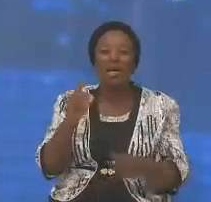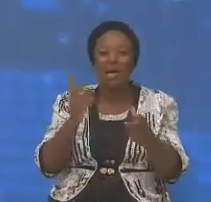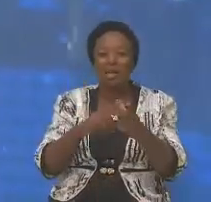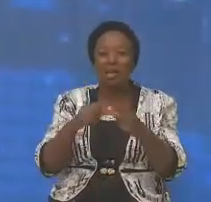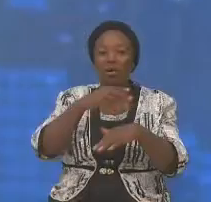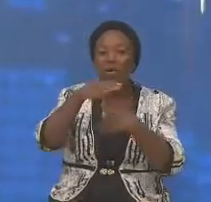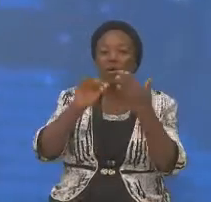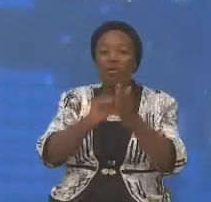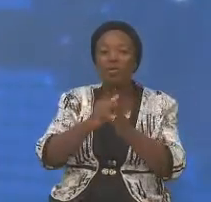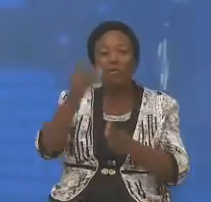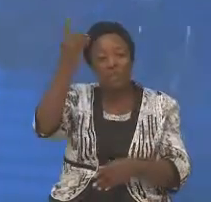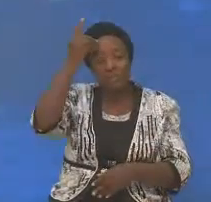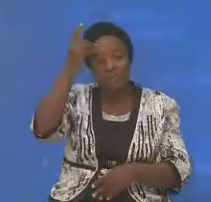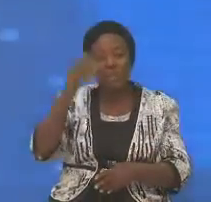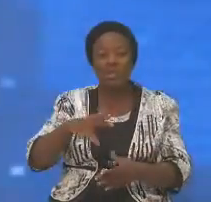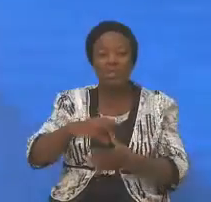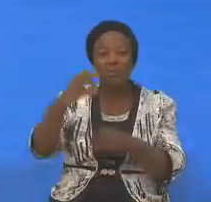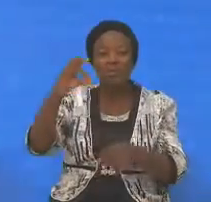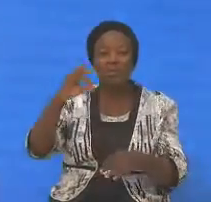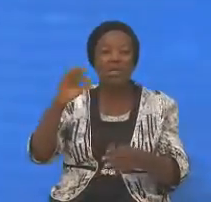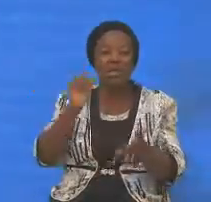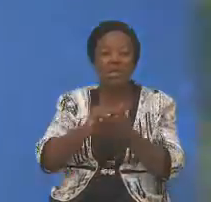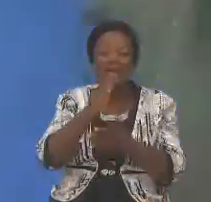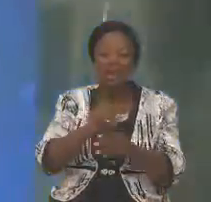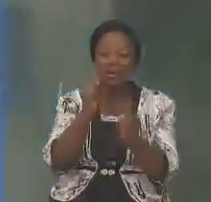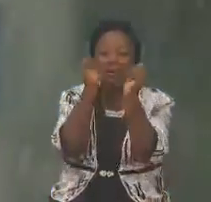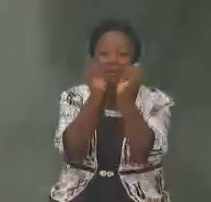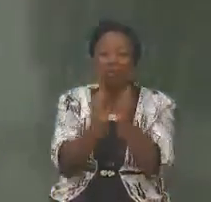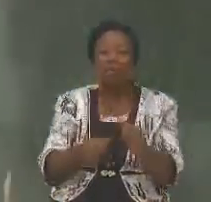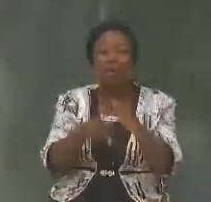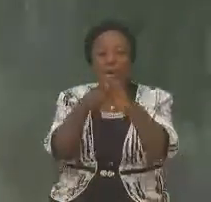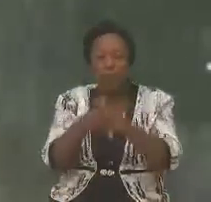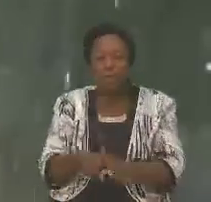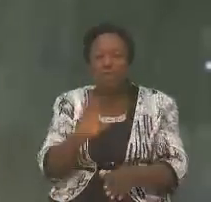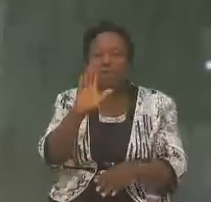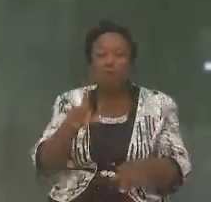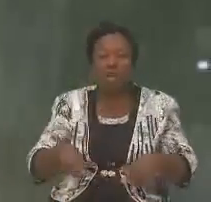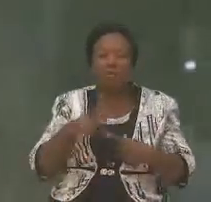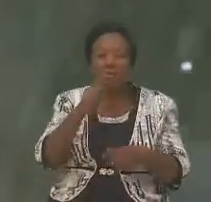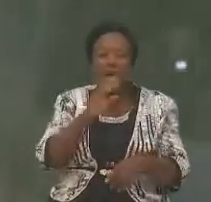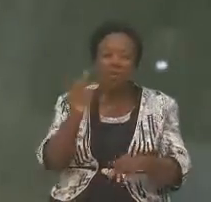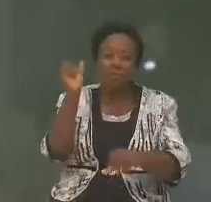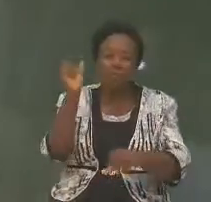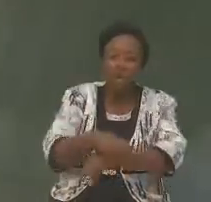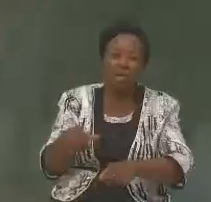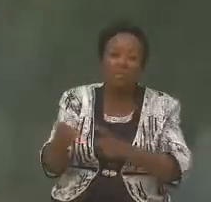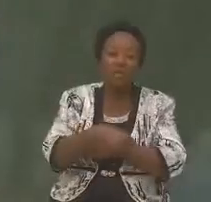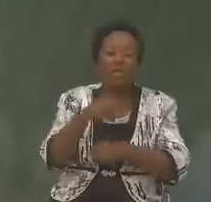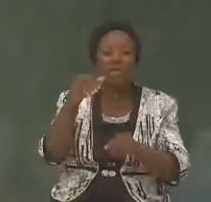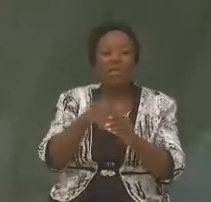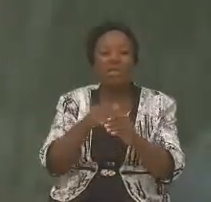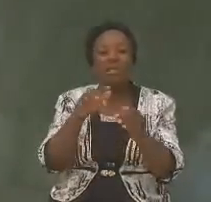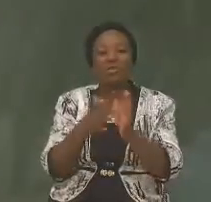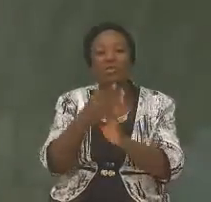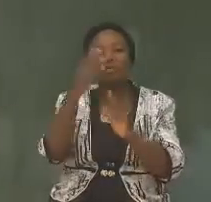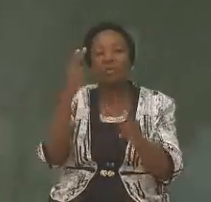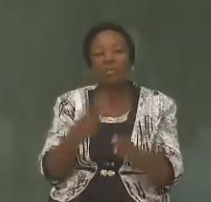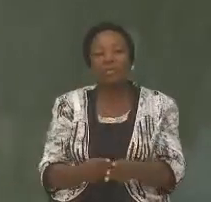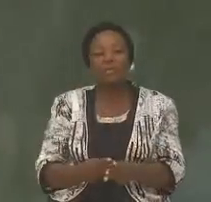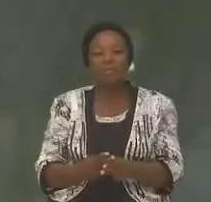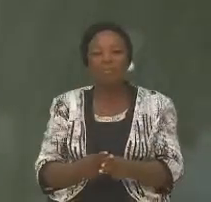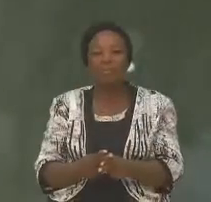powers are conquered. And all those demonic spirits that are tormenting your life, you have overcome today